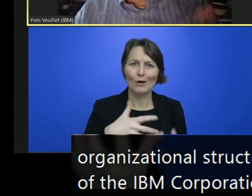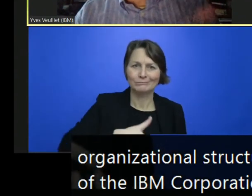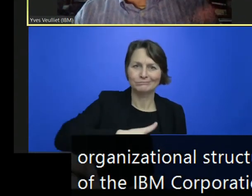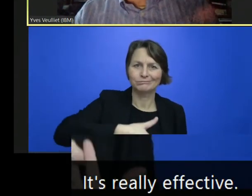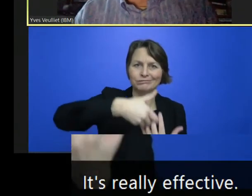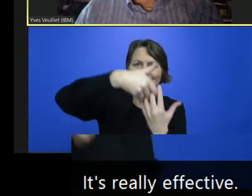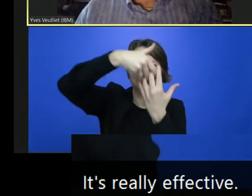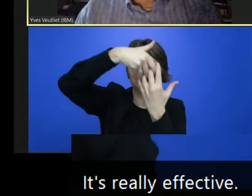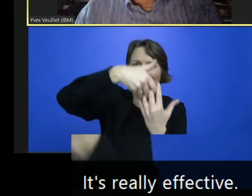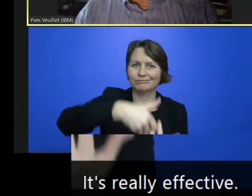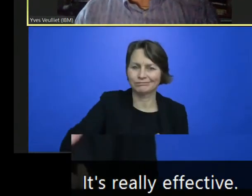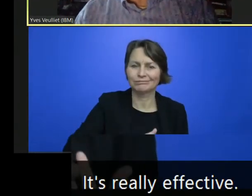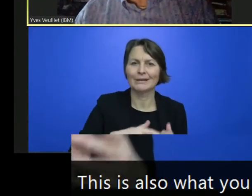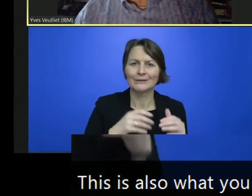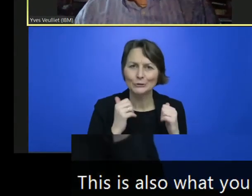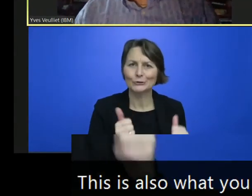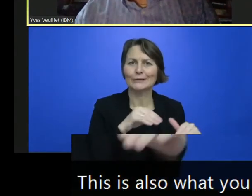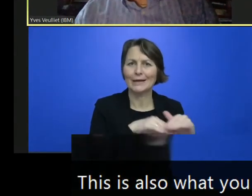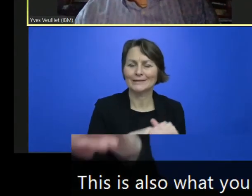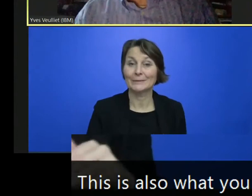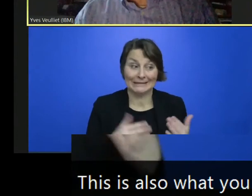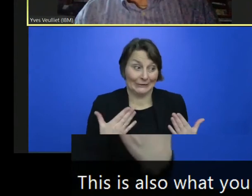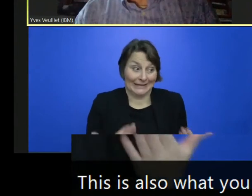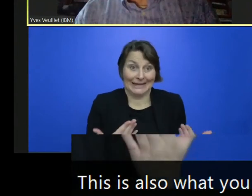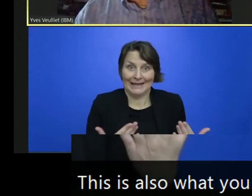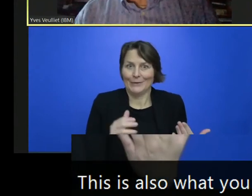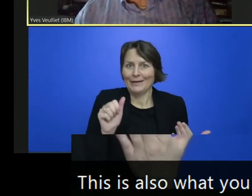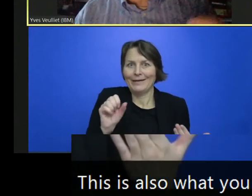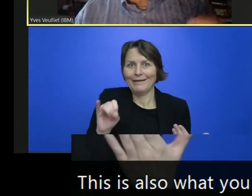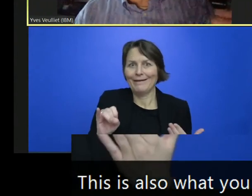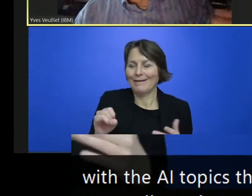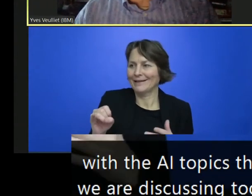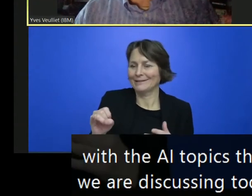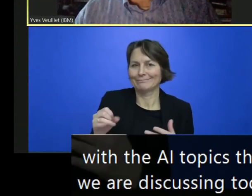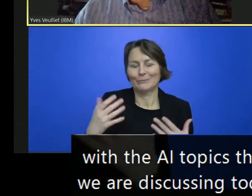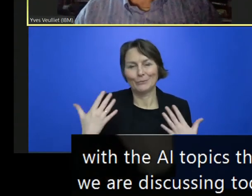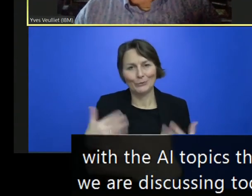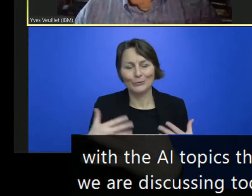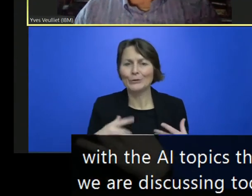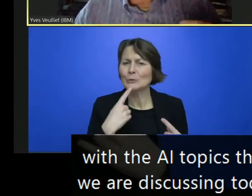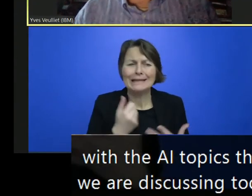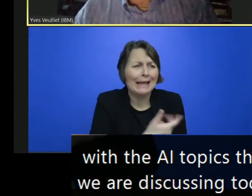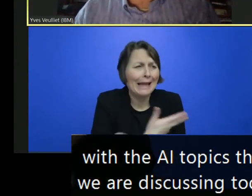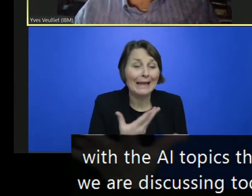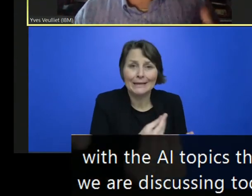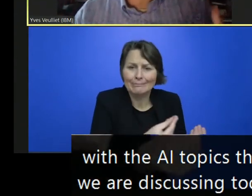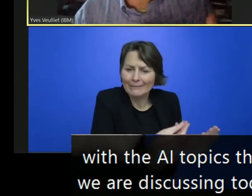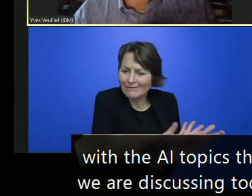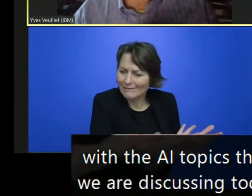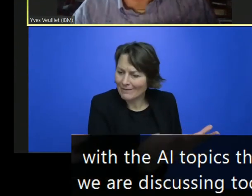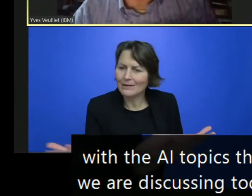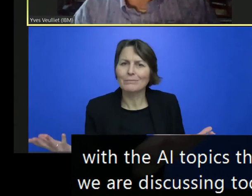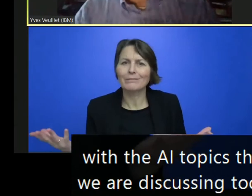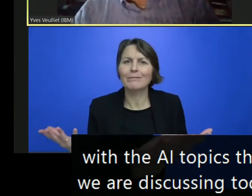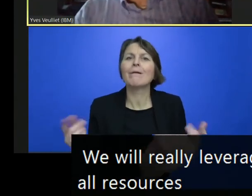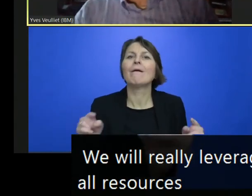topics that we are discussing today. We really leverage all resources we have internally, the AI Ethics